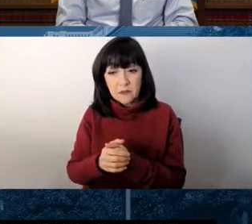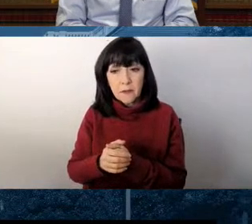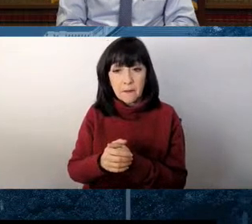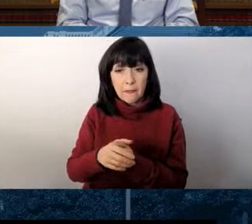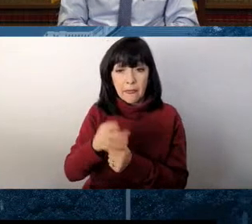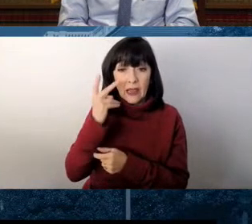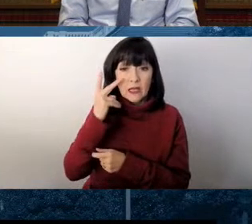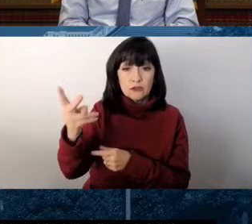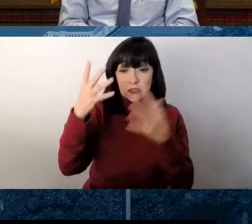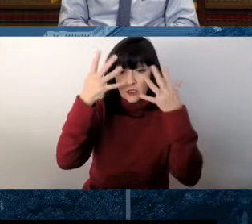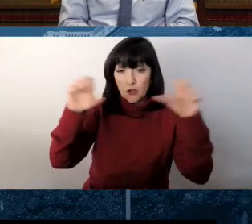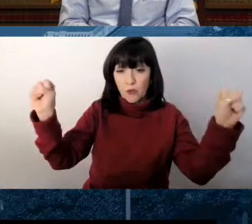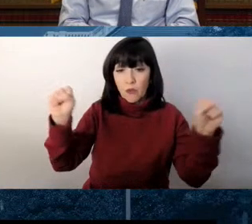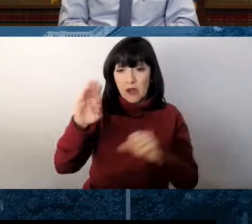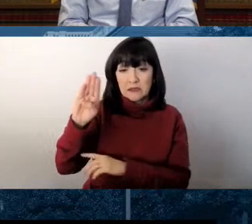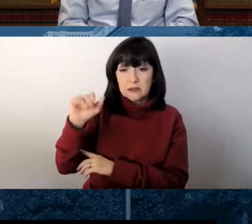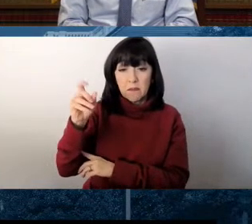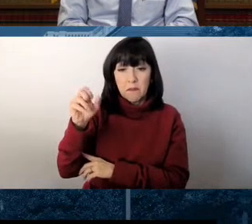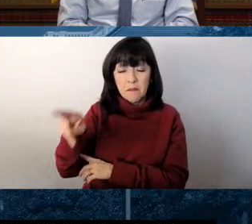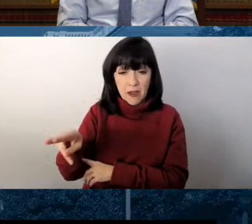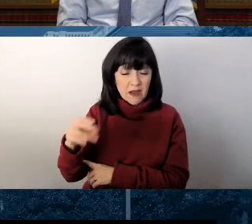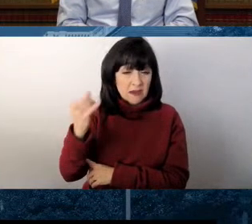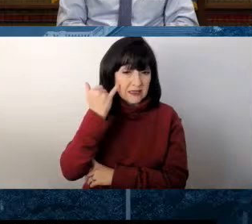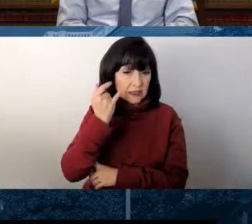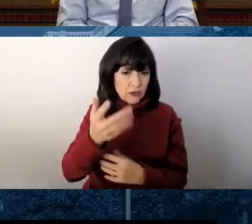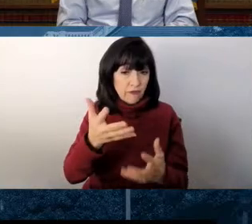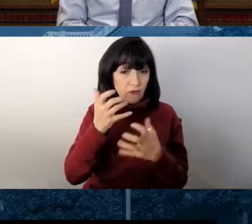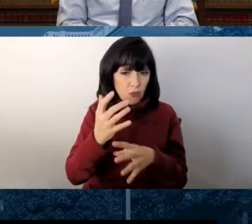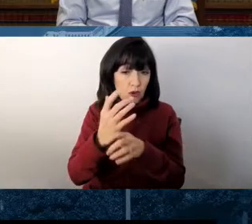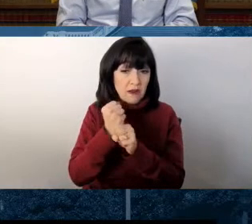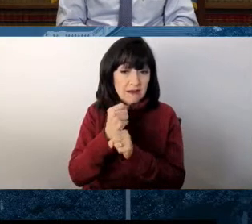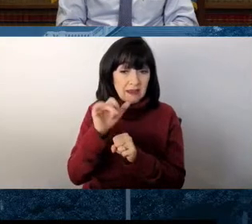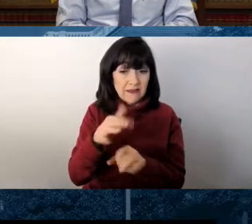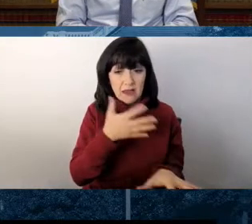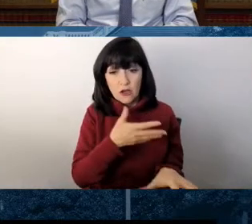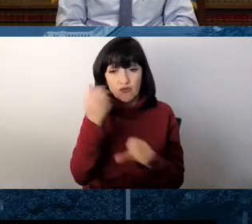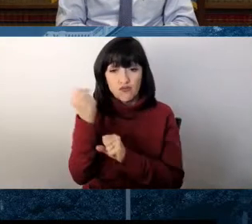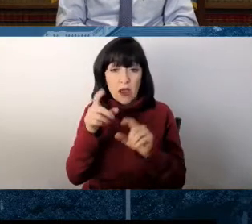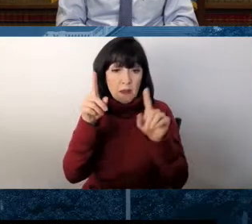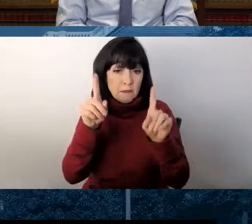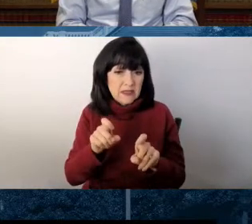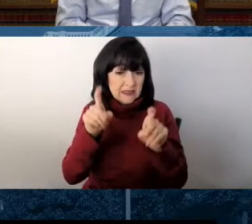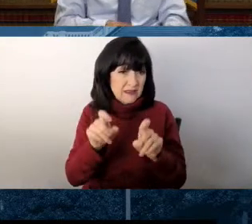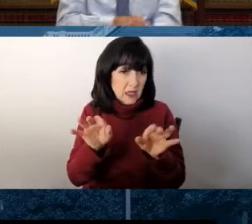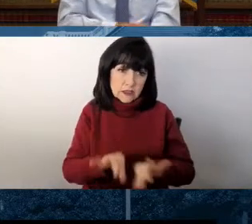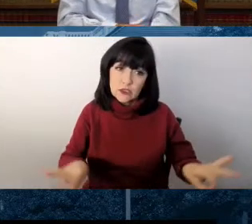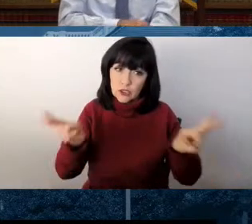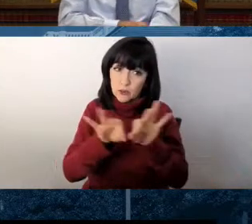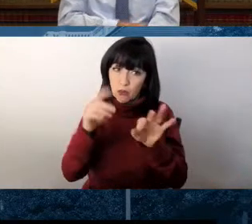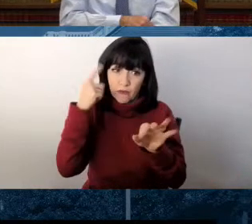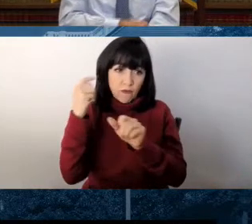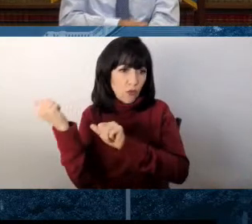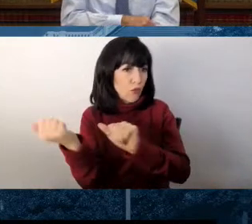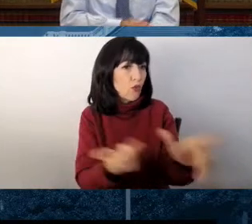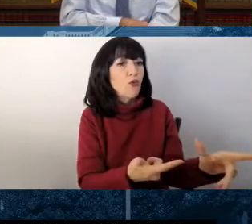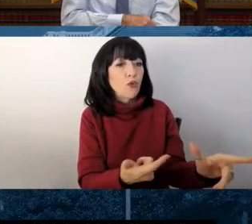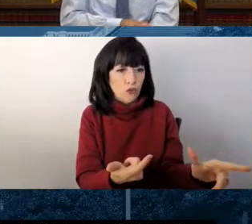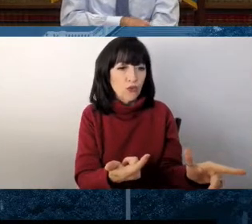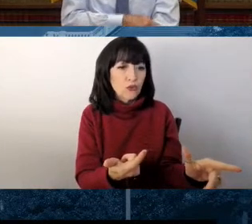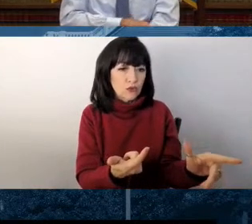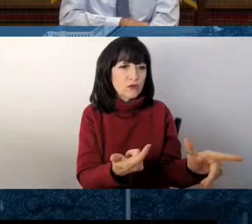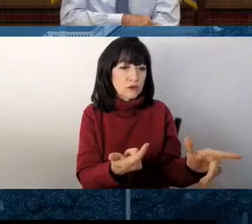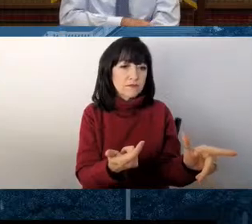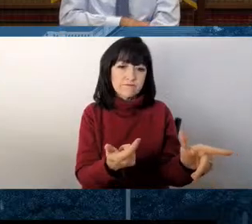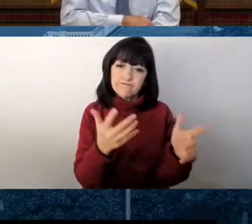website there to get a rapid test. That's an important thing for all of us, and for getting yourselves